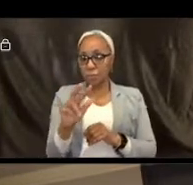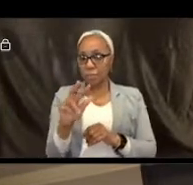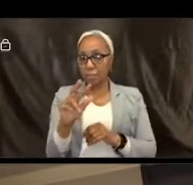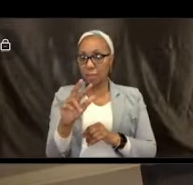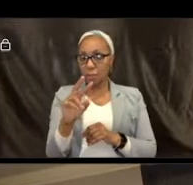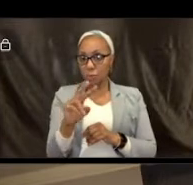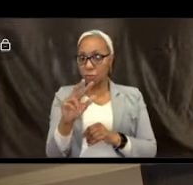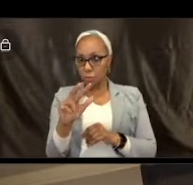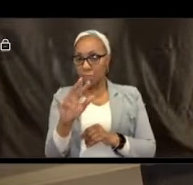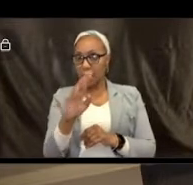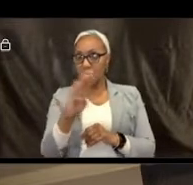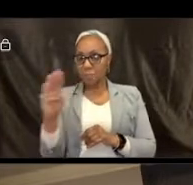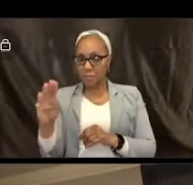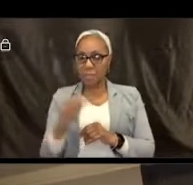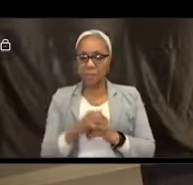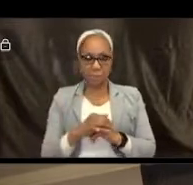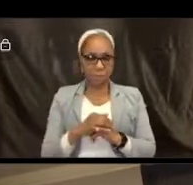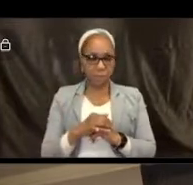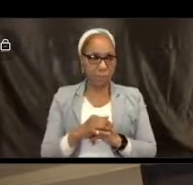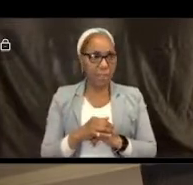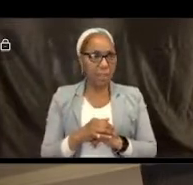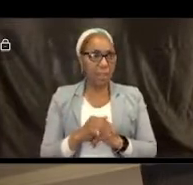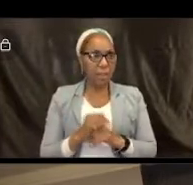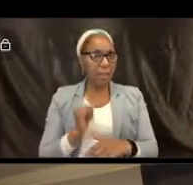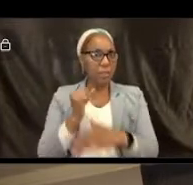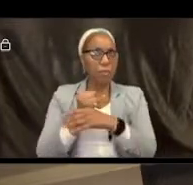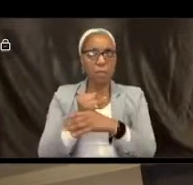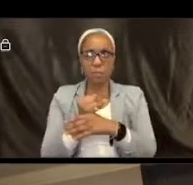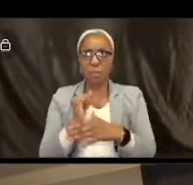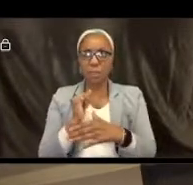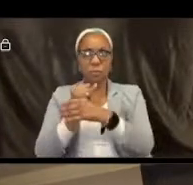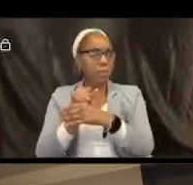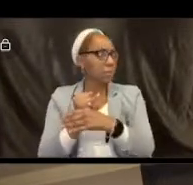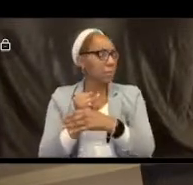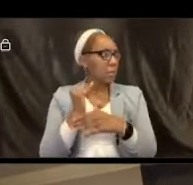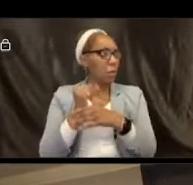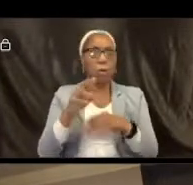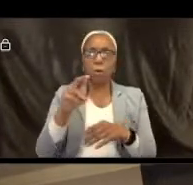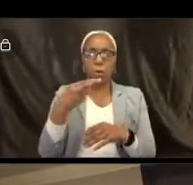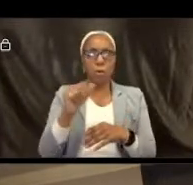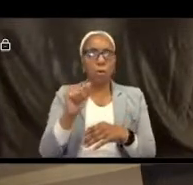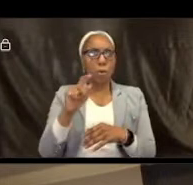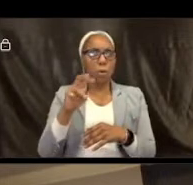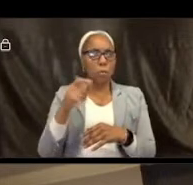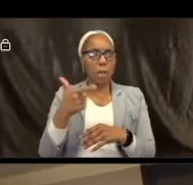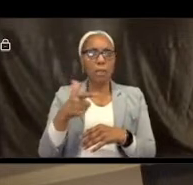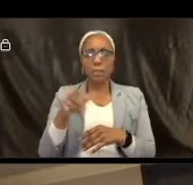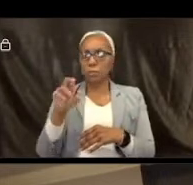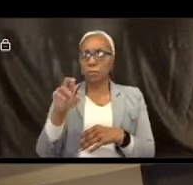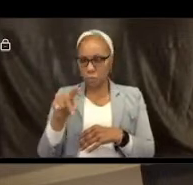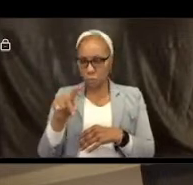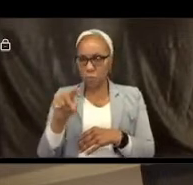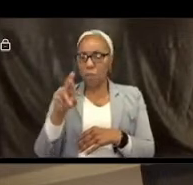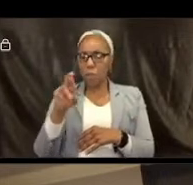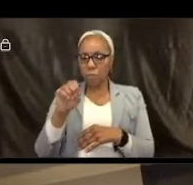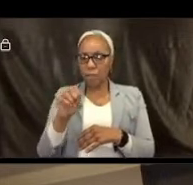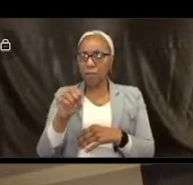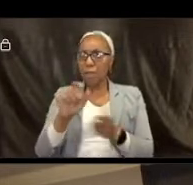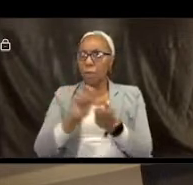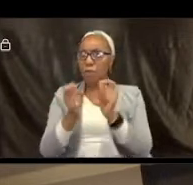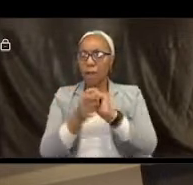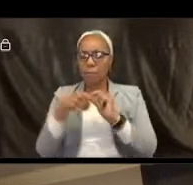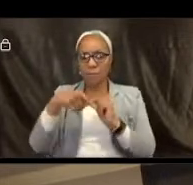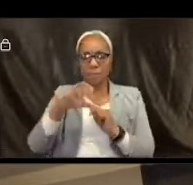Z6323BB, Lot 5, the Village at Rawling Road, revised PCD, west side